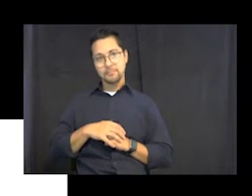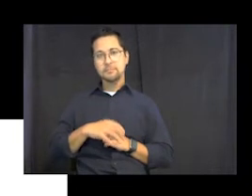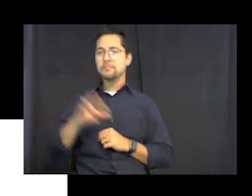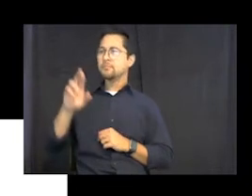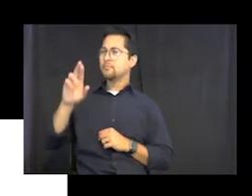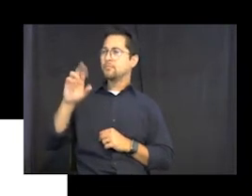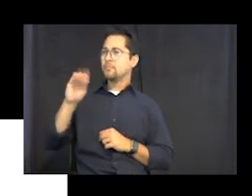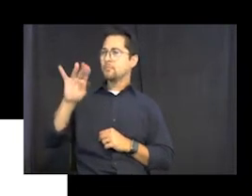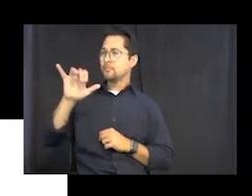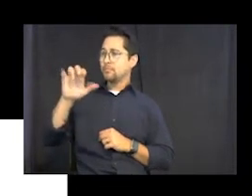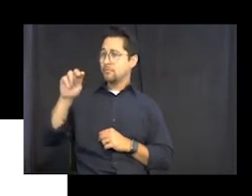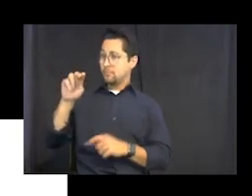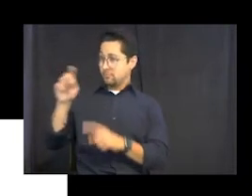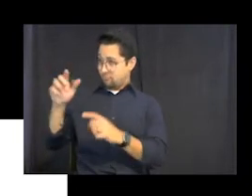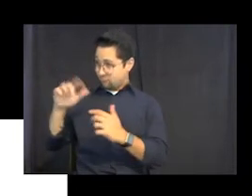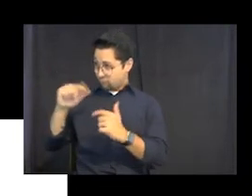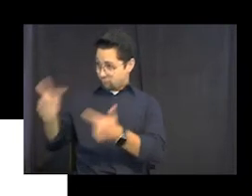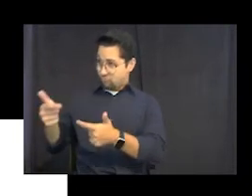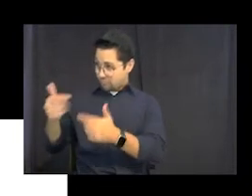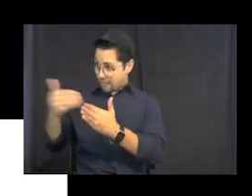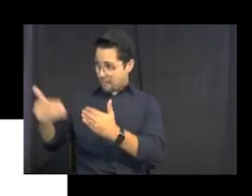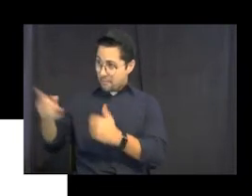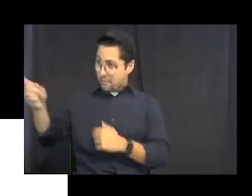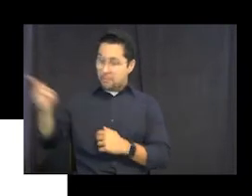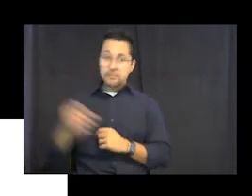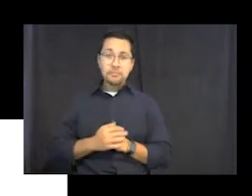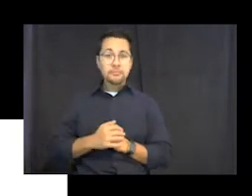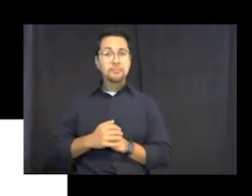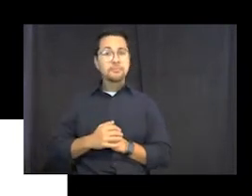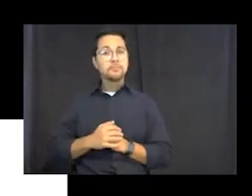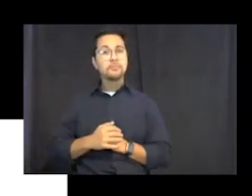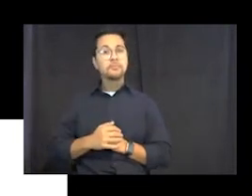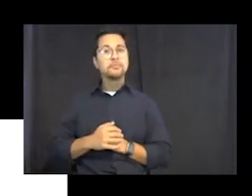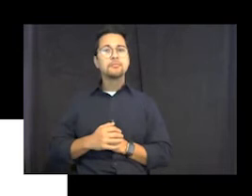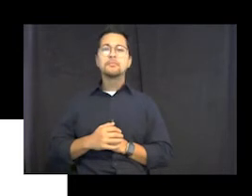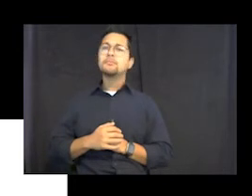So, Robin, did you want to go next?